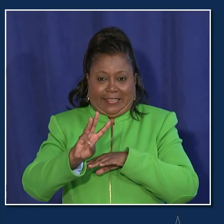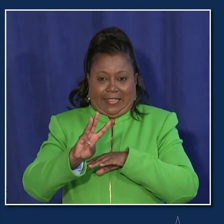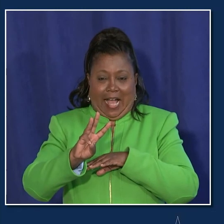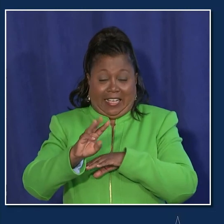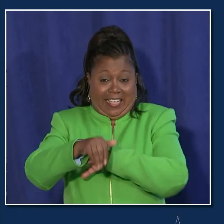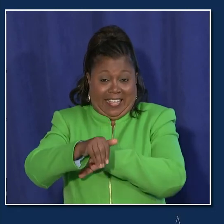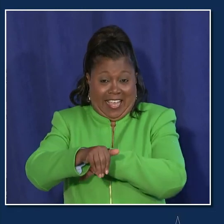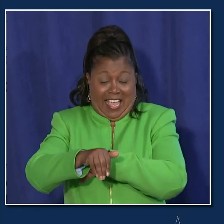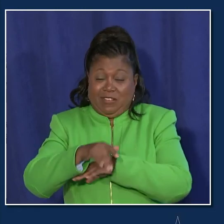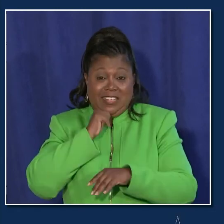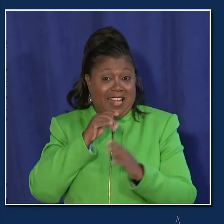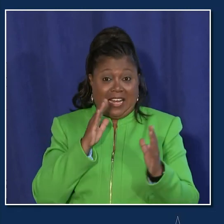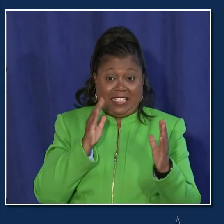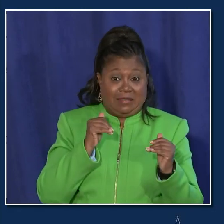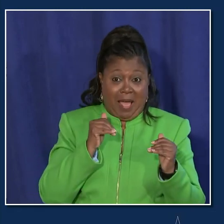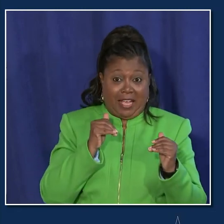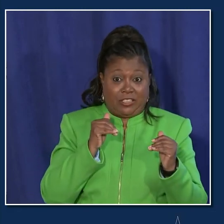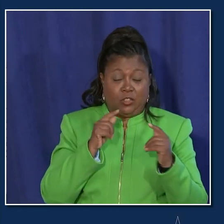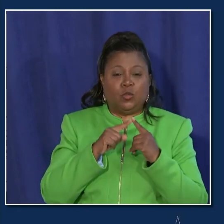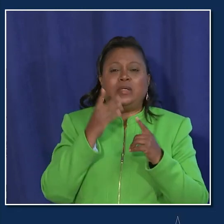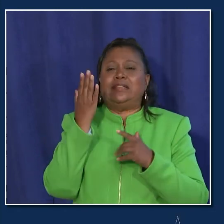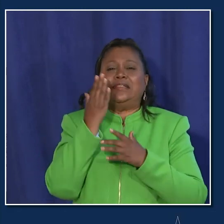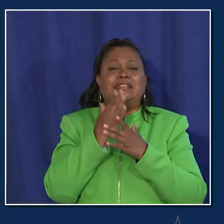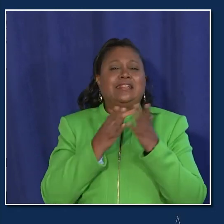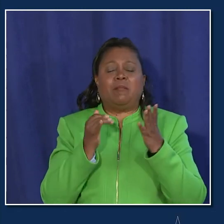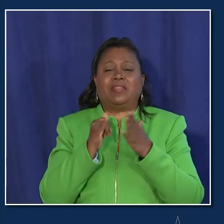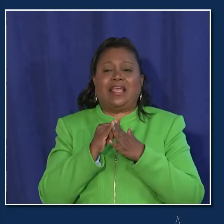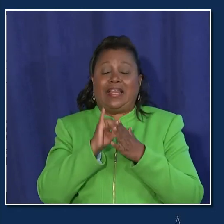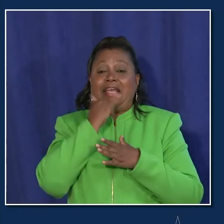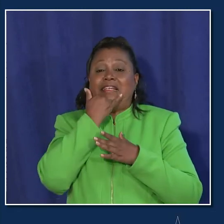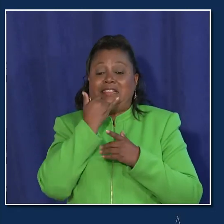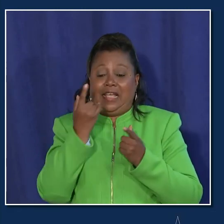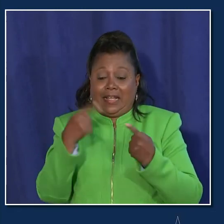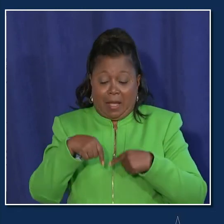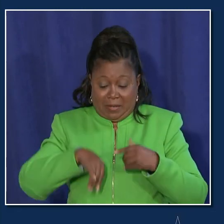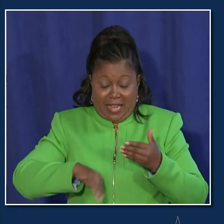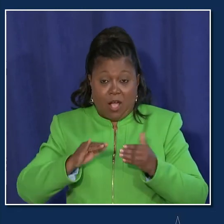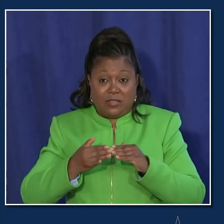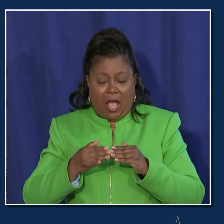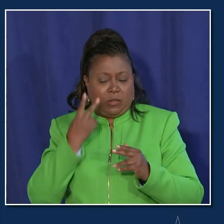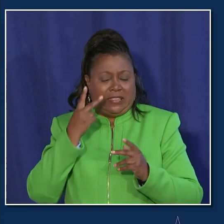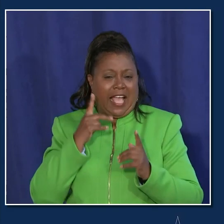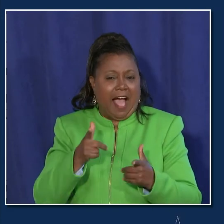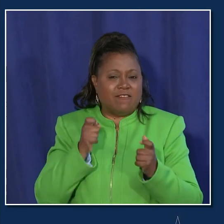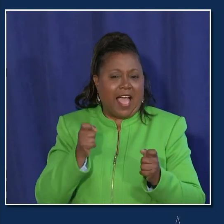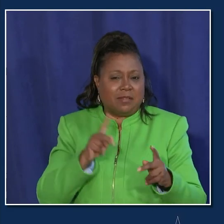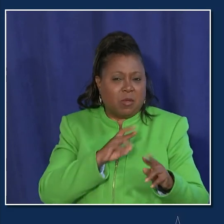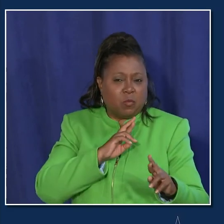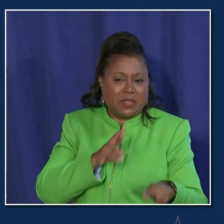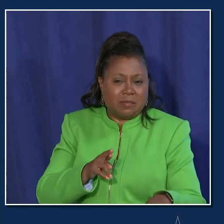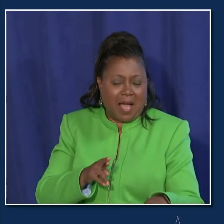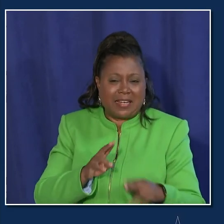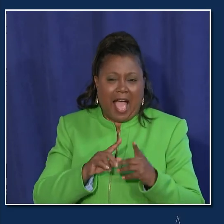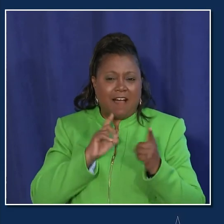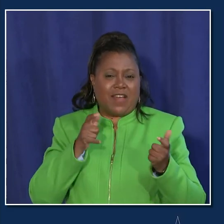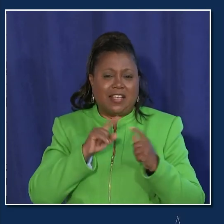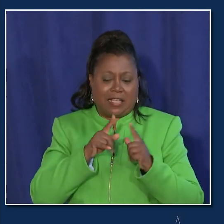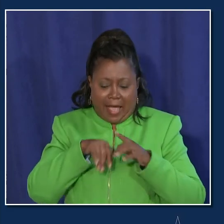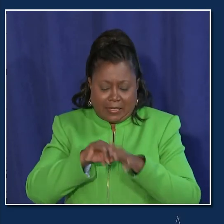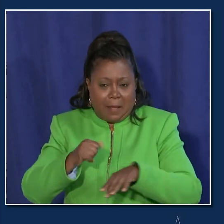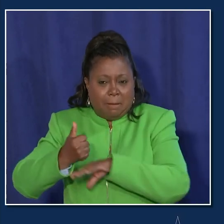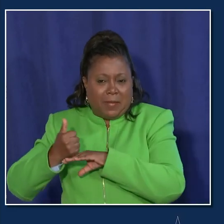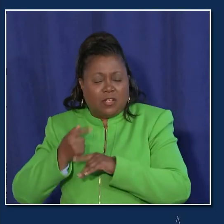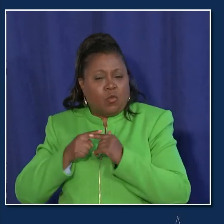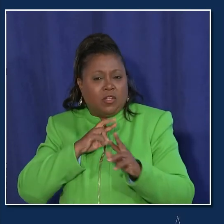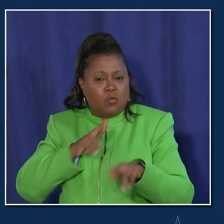in the evening, unexpected, to an incident coming downtown, to see how fast people responded, how fast they got in place,